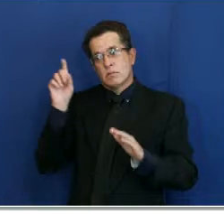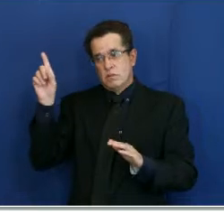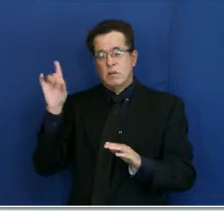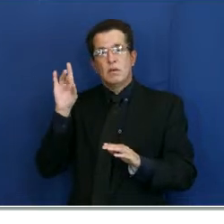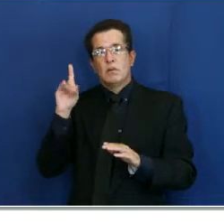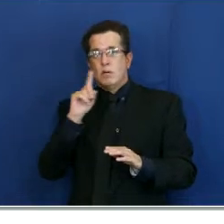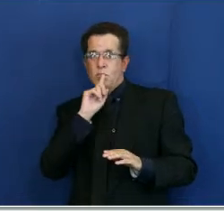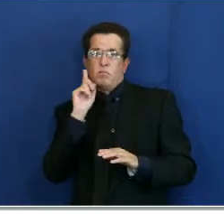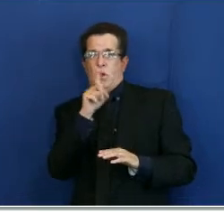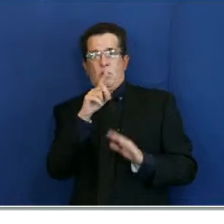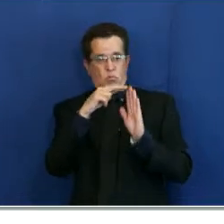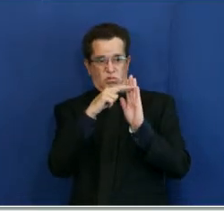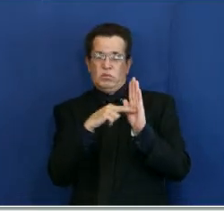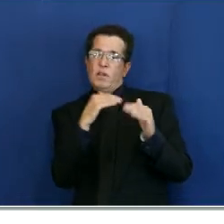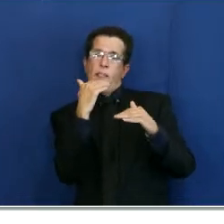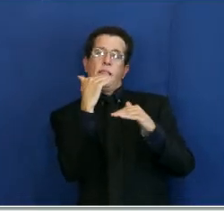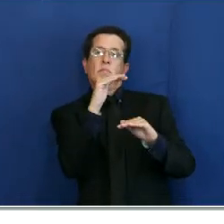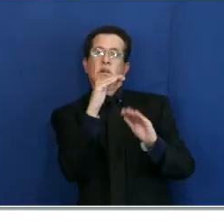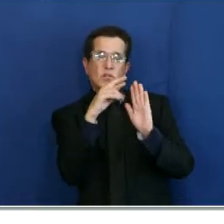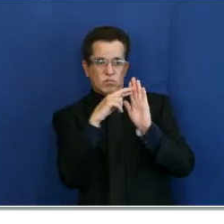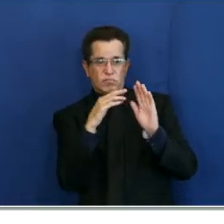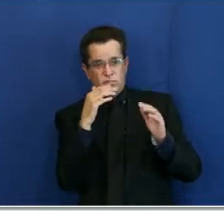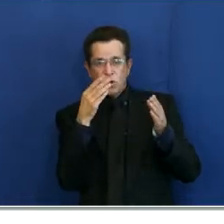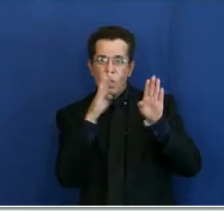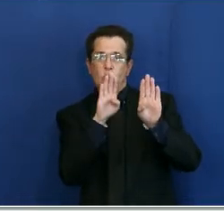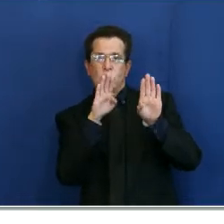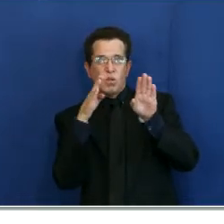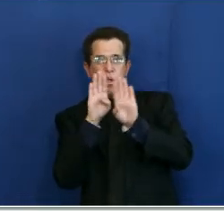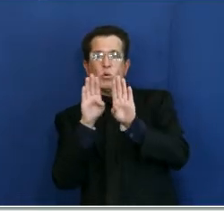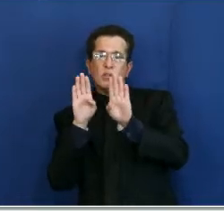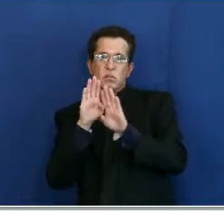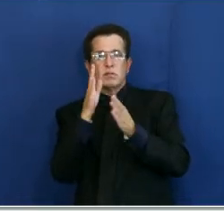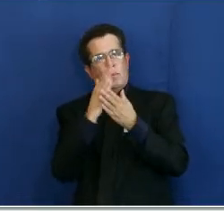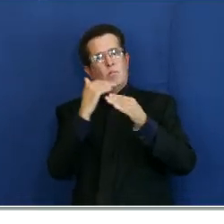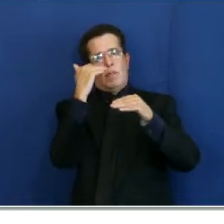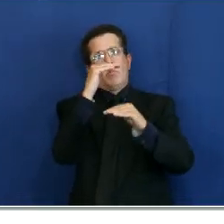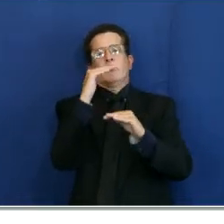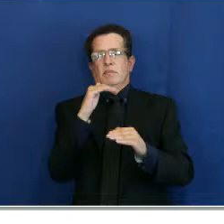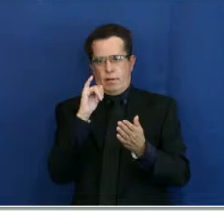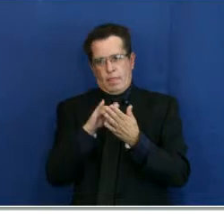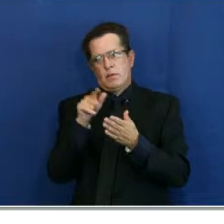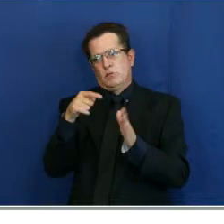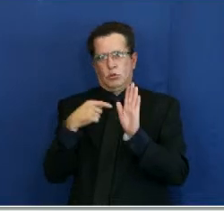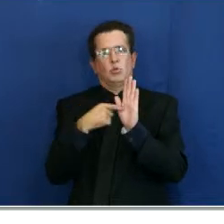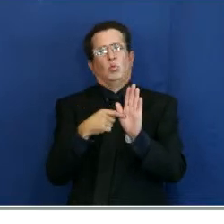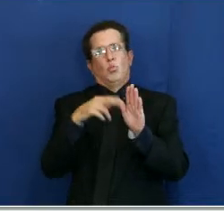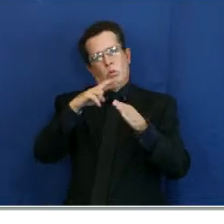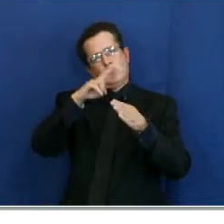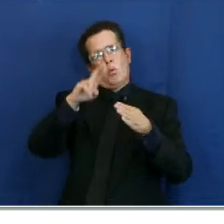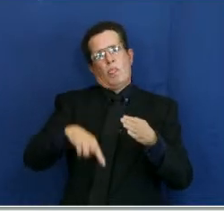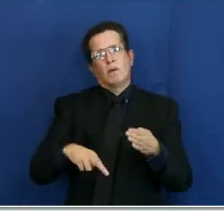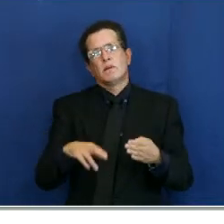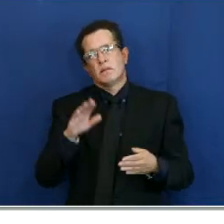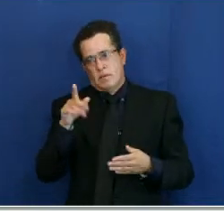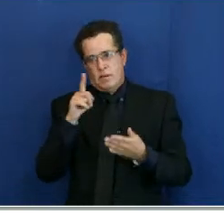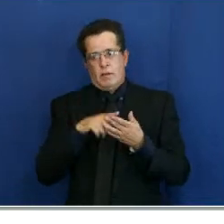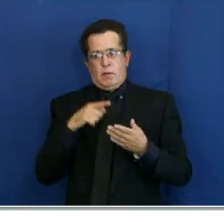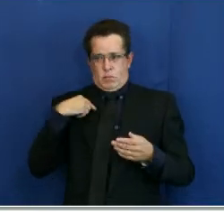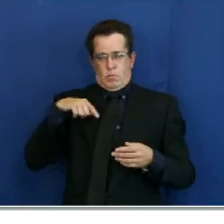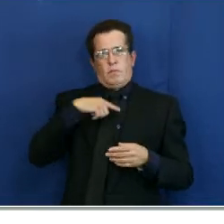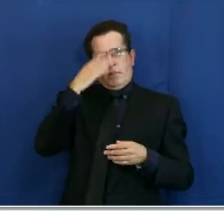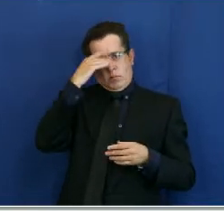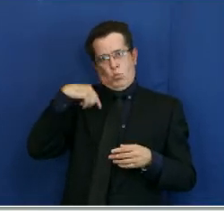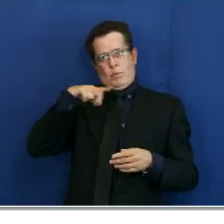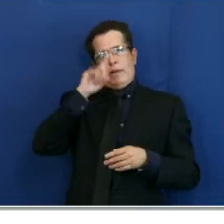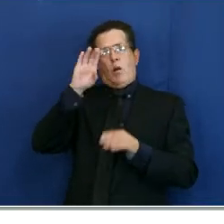issued restrictions in mid-July. And this is the results of the actions of